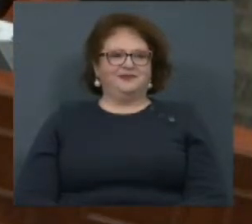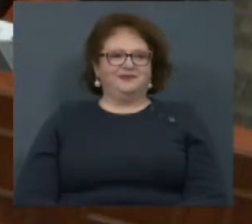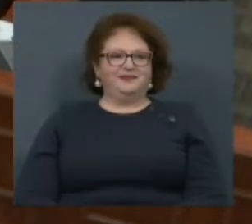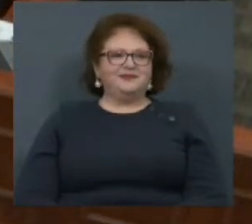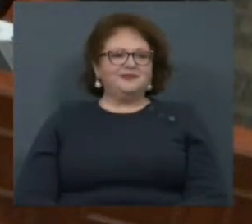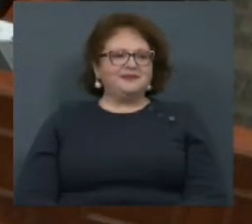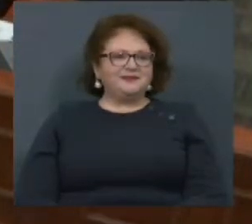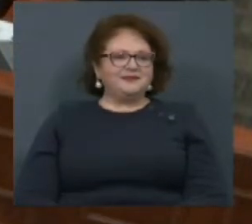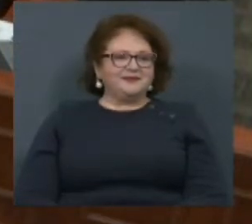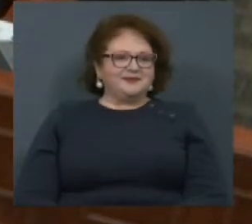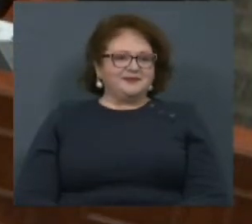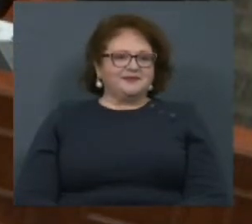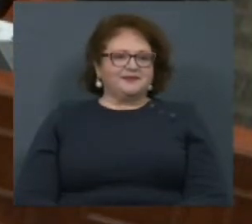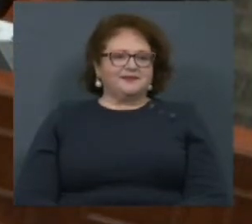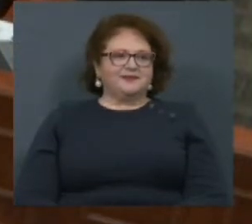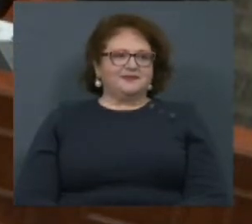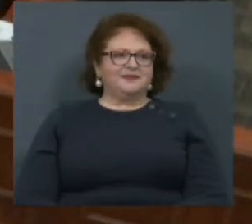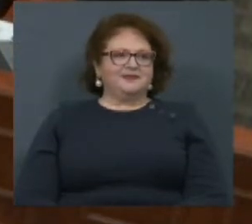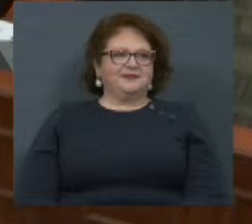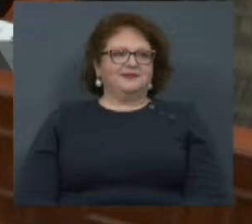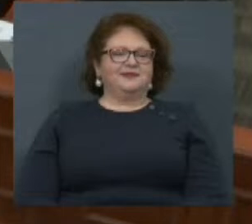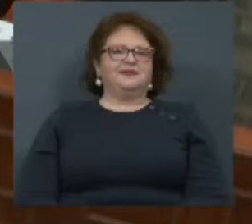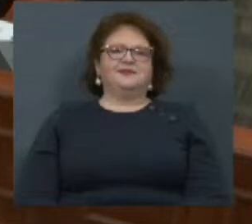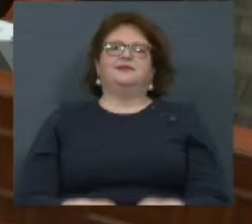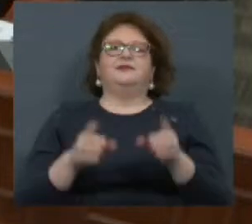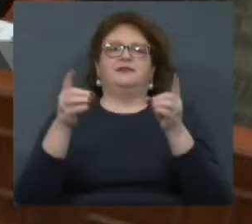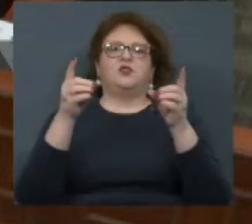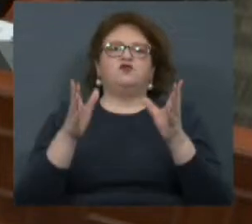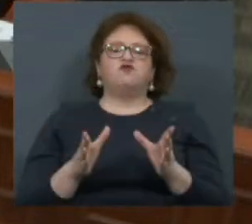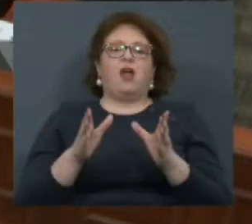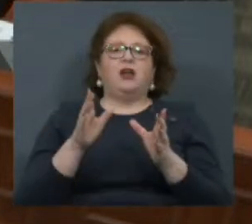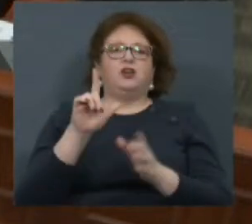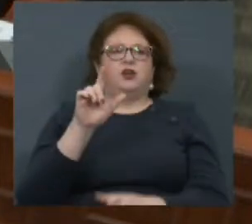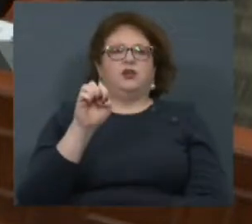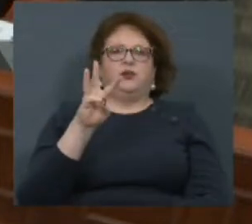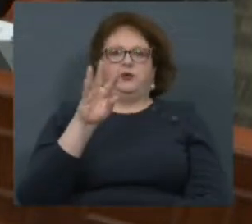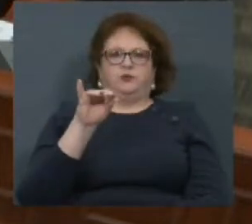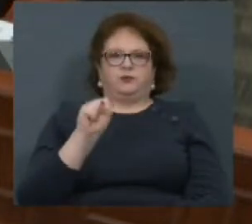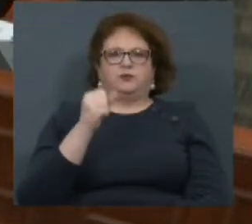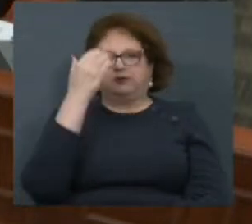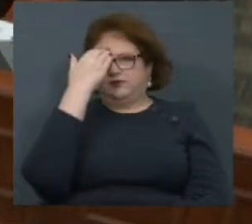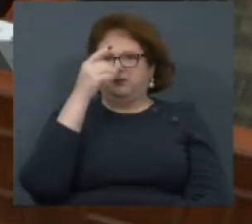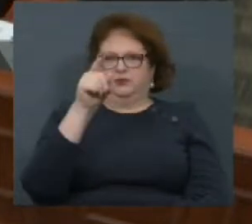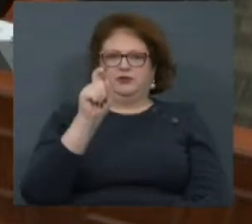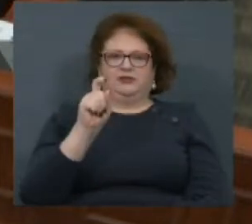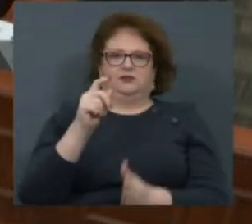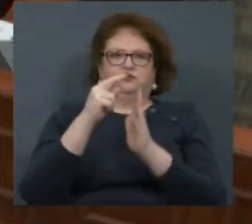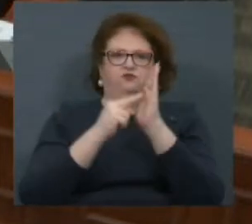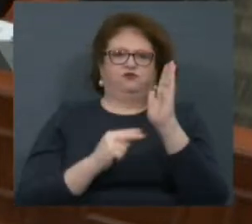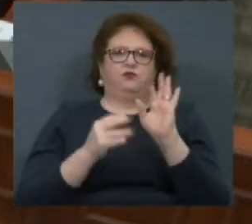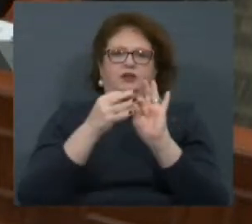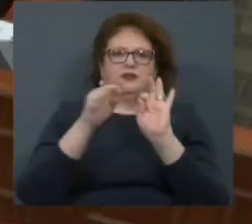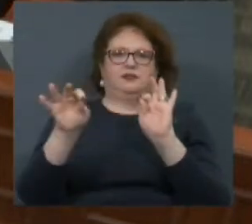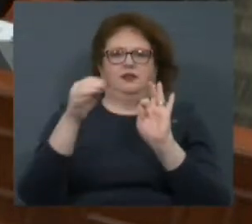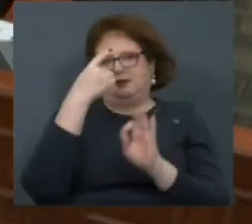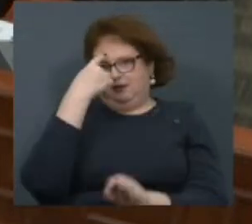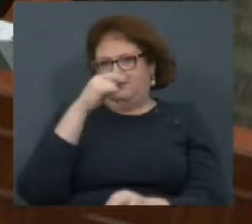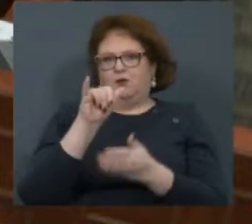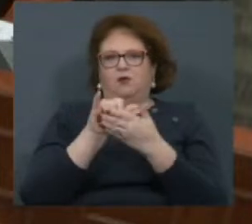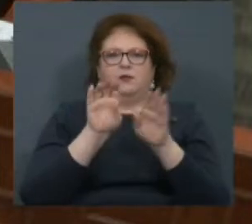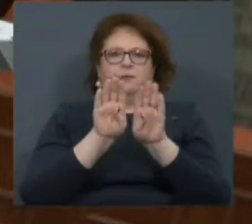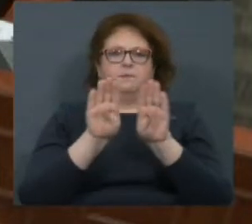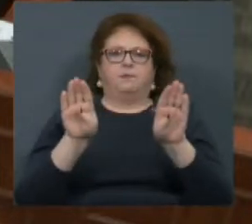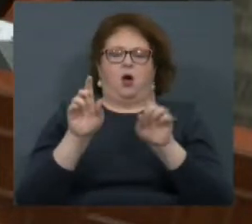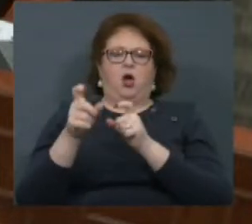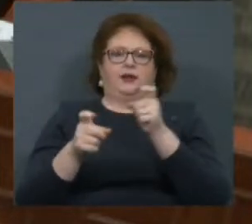All right. Director Lewis, I know you have to read a statement for the bond